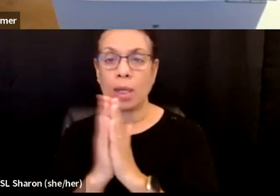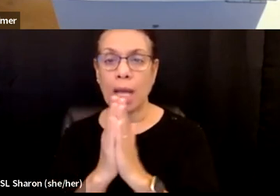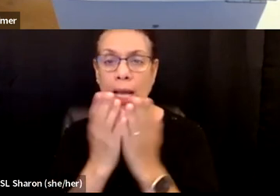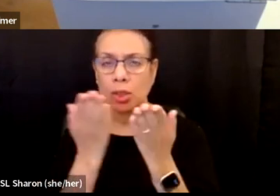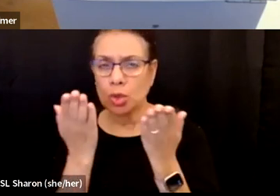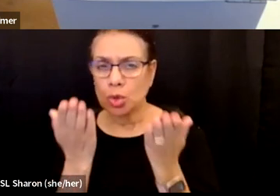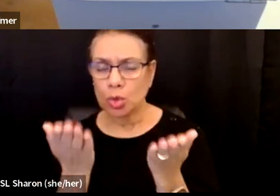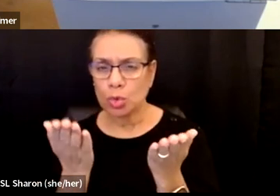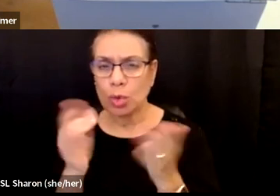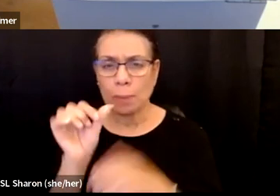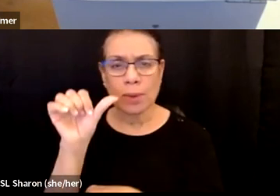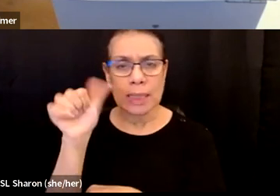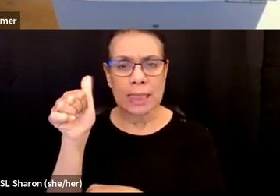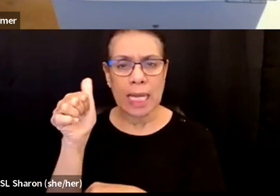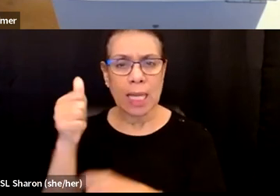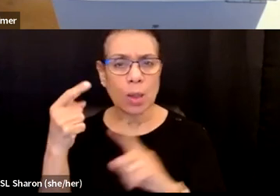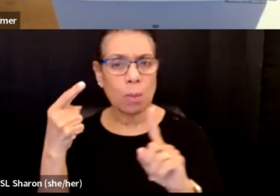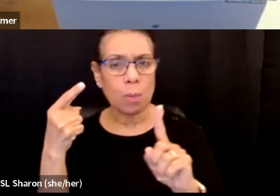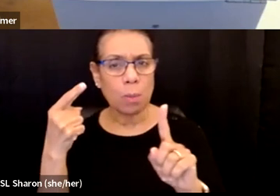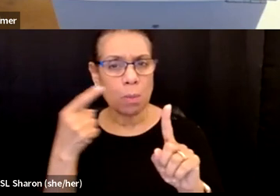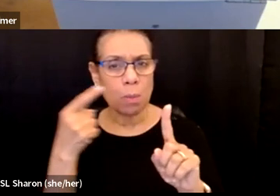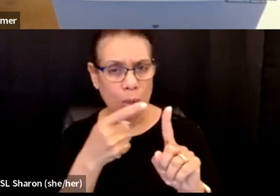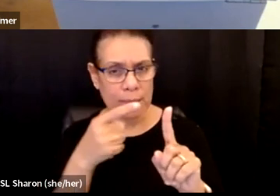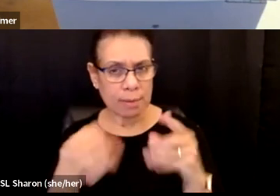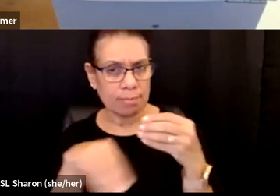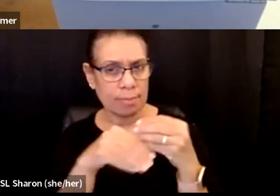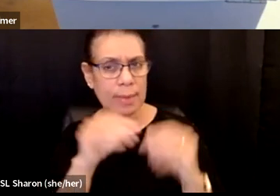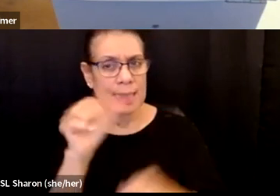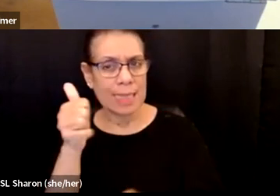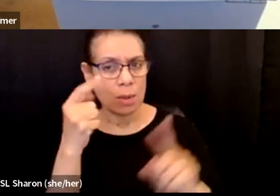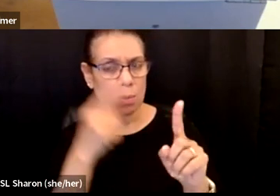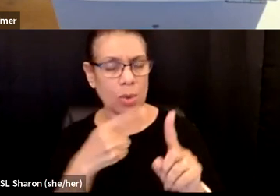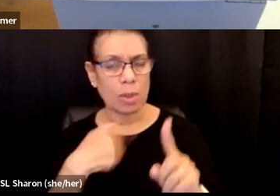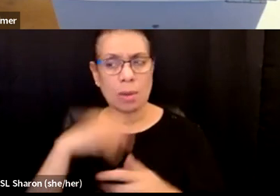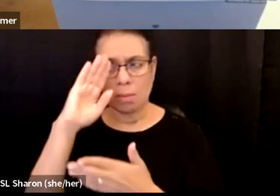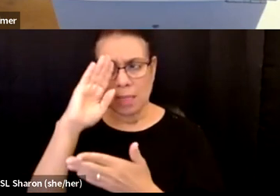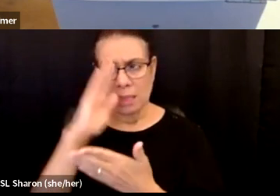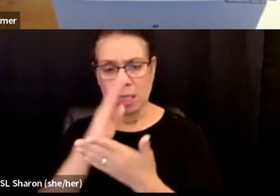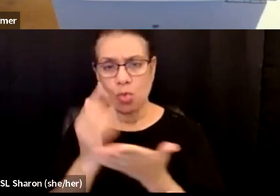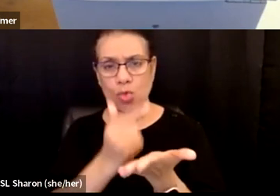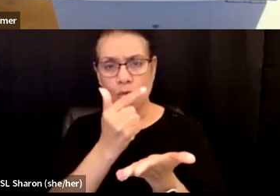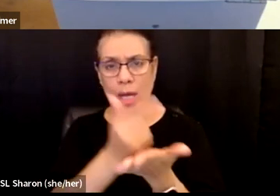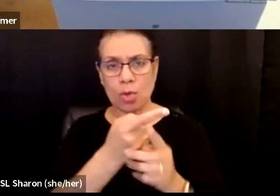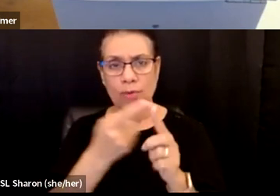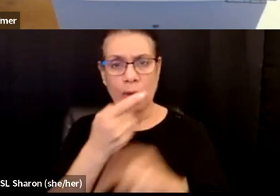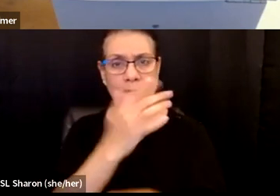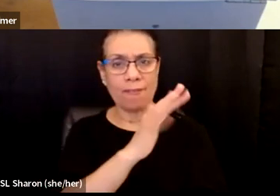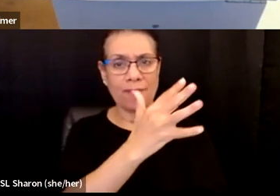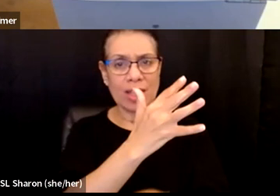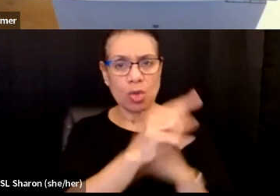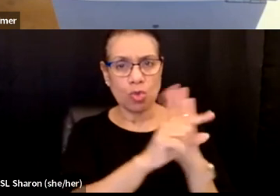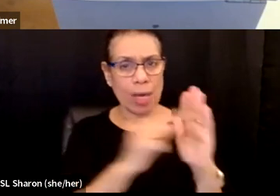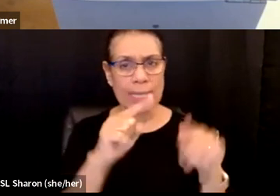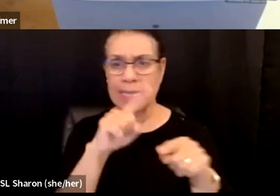the 10 extra points so that he graduate from fifth grade and he can't continue